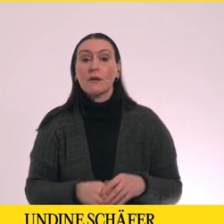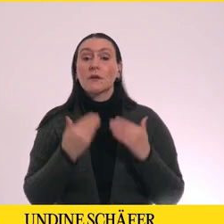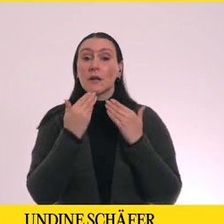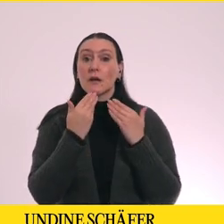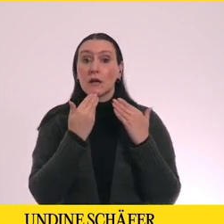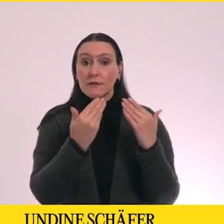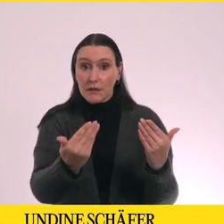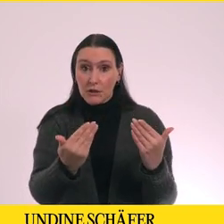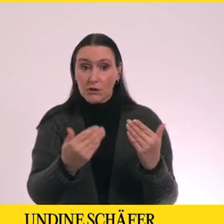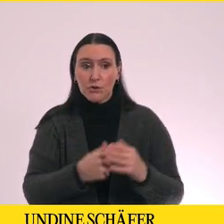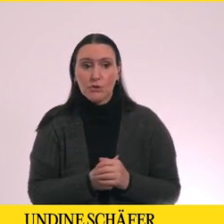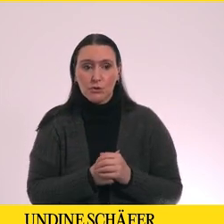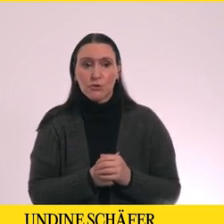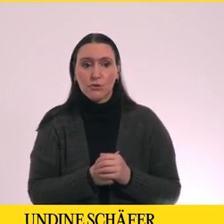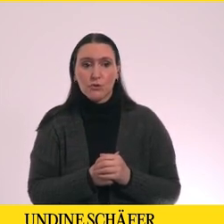Udina,